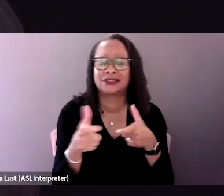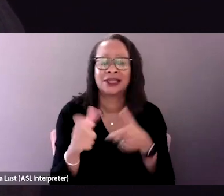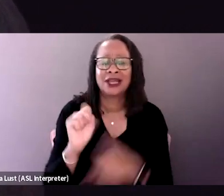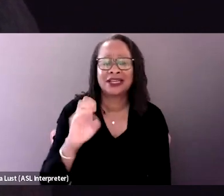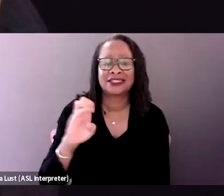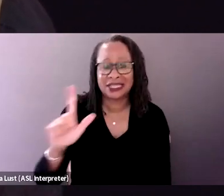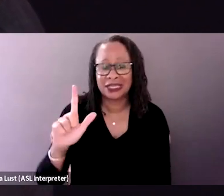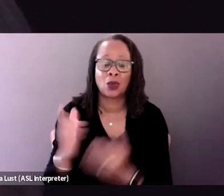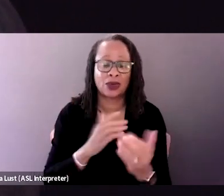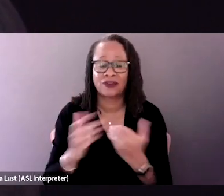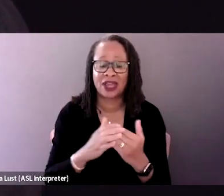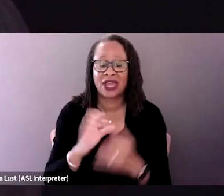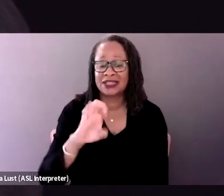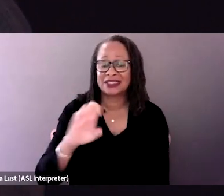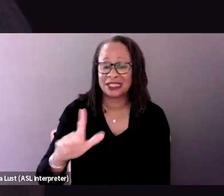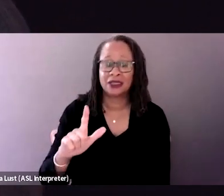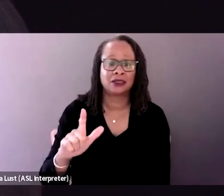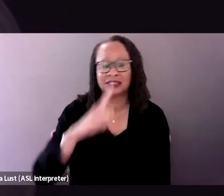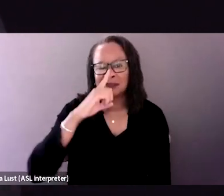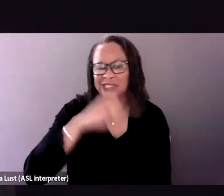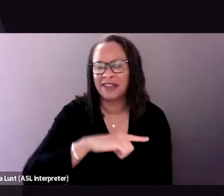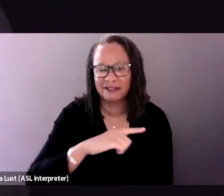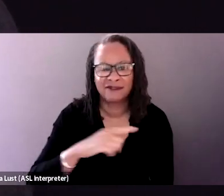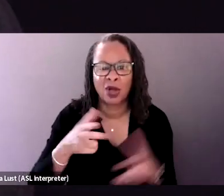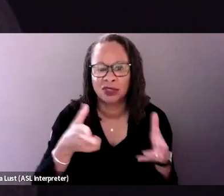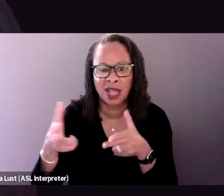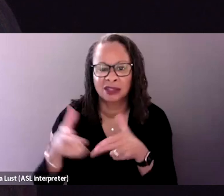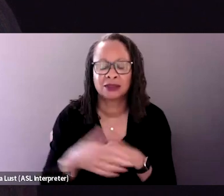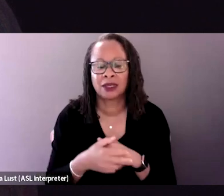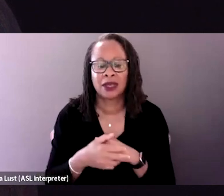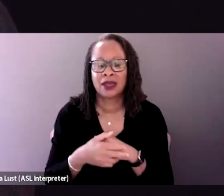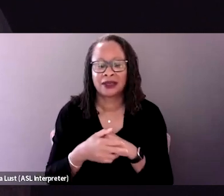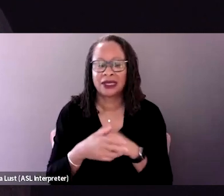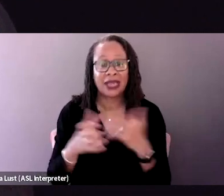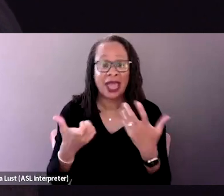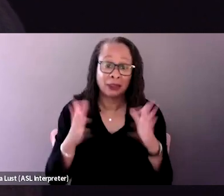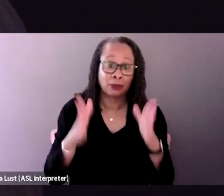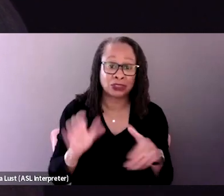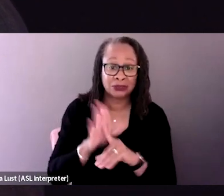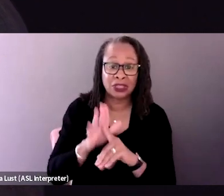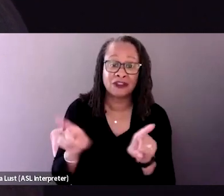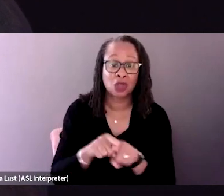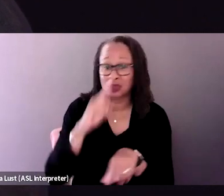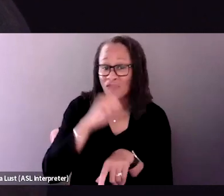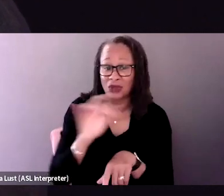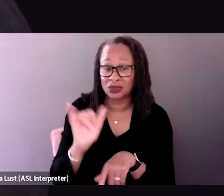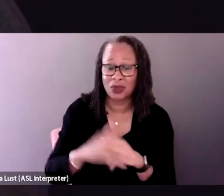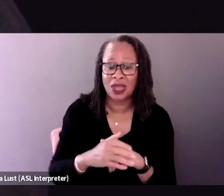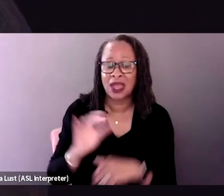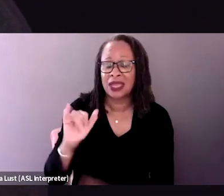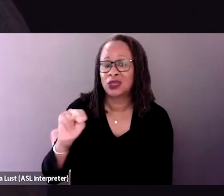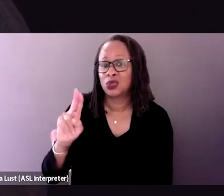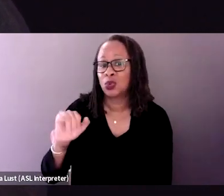and the seal hunt is actually fabricated, and so is seemingly everything else actually in this documentary. The Inuit, it's a